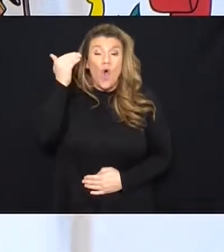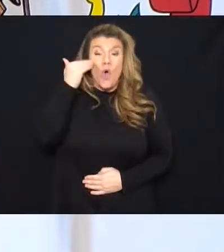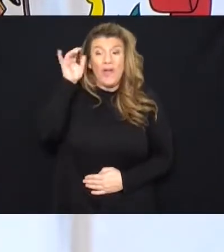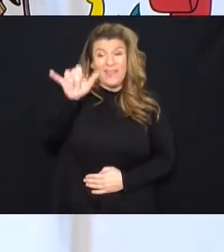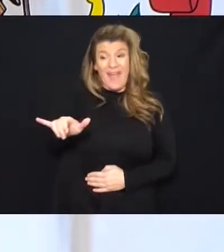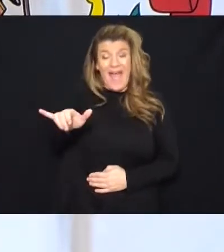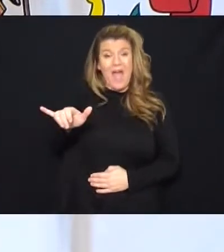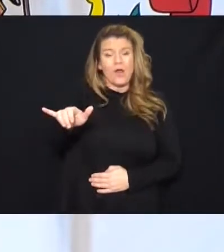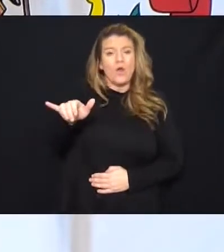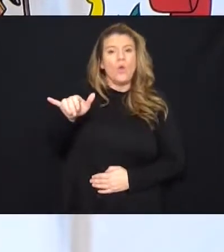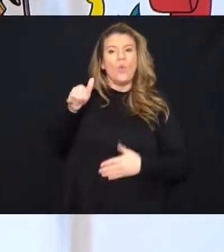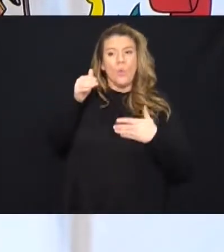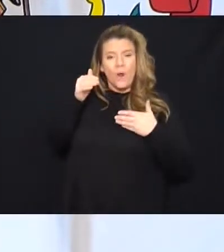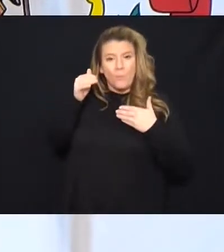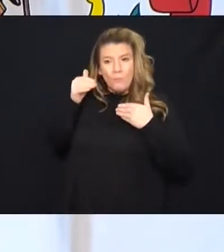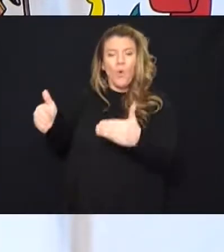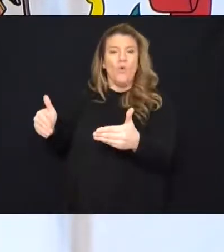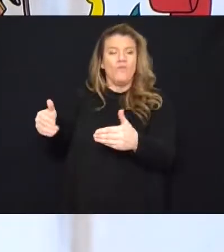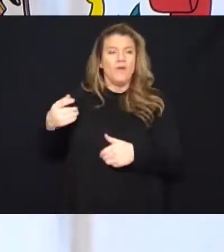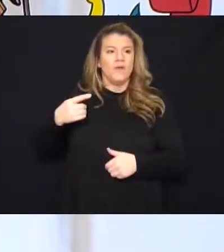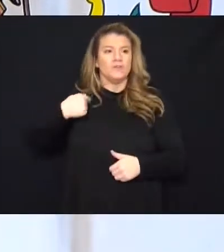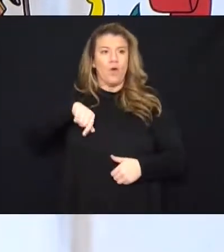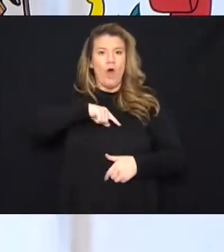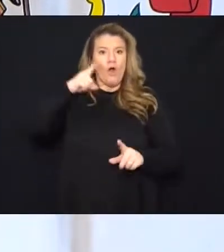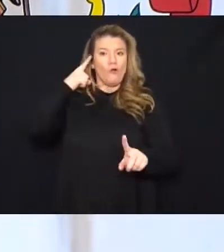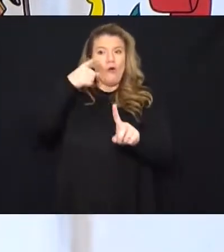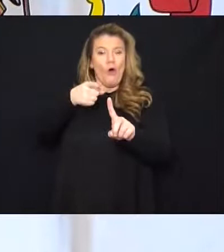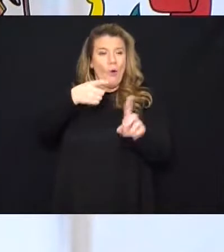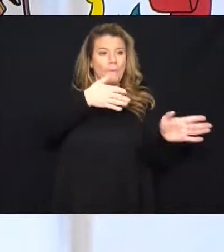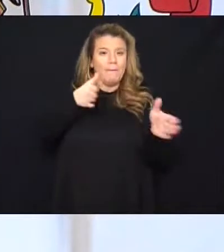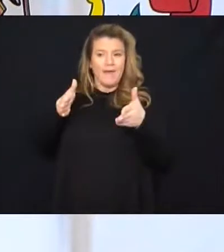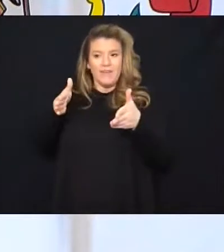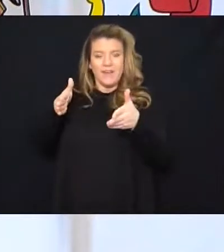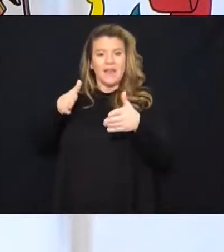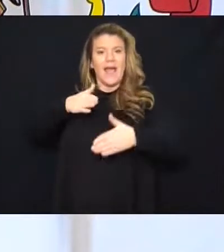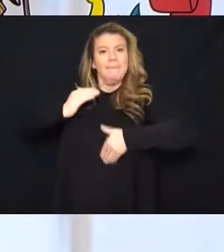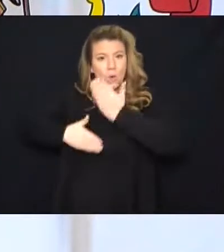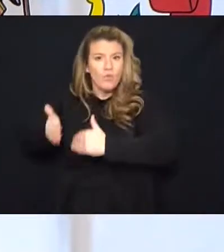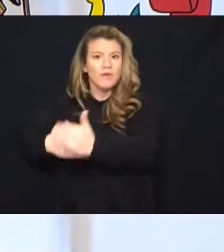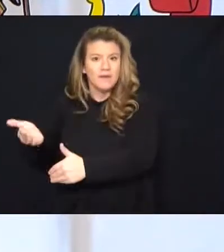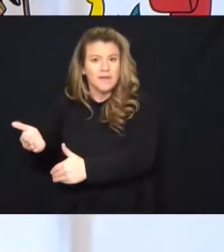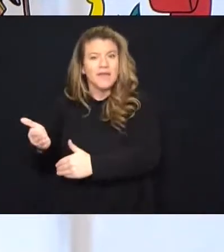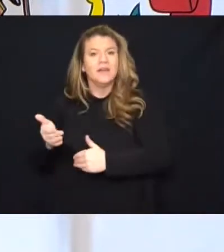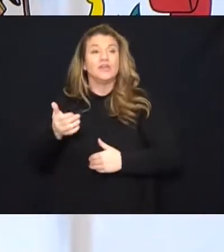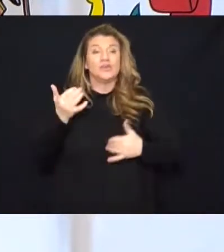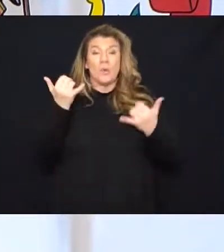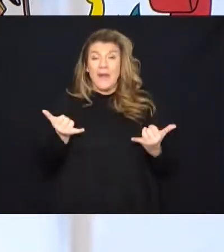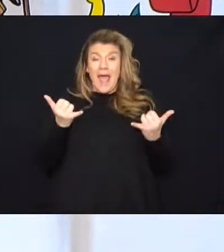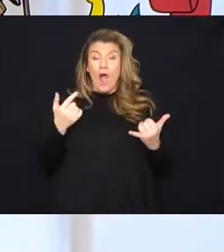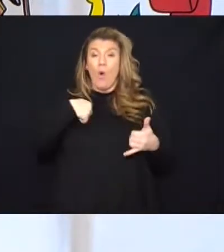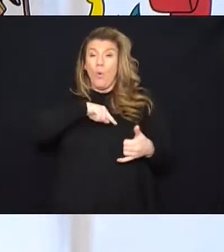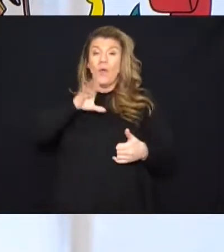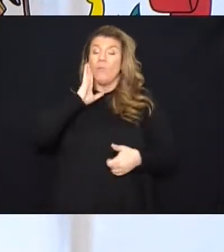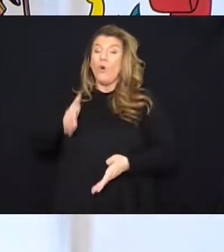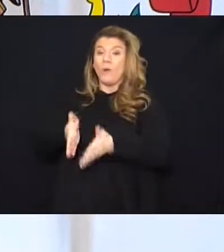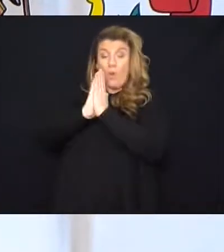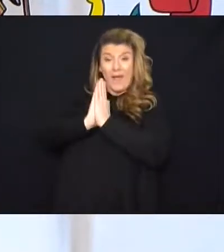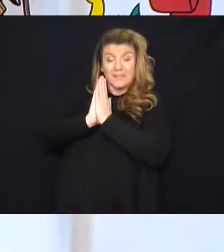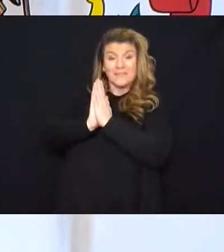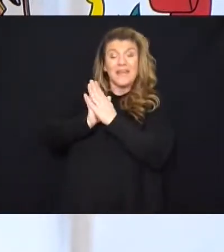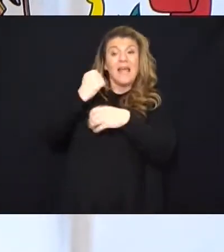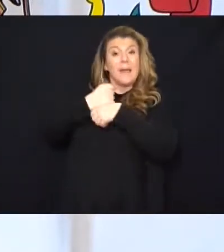we move in West Virginia. We pivot and we move. And so what we're going to do is we're going to request and